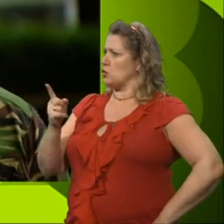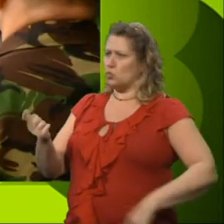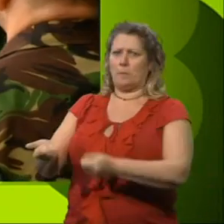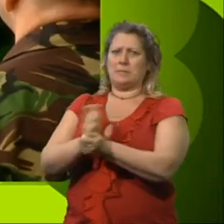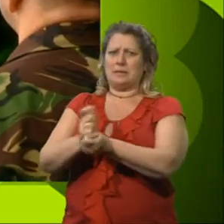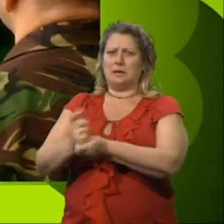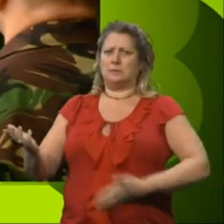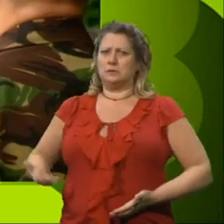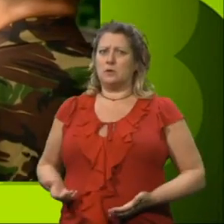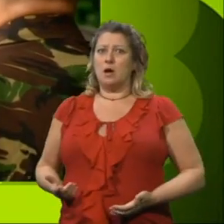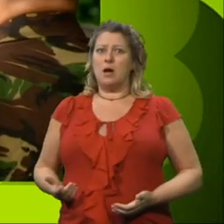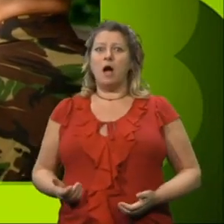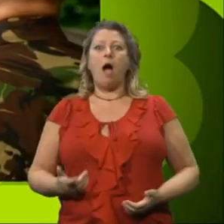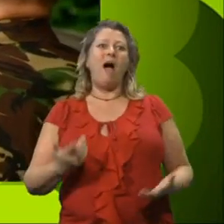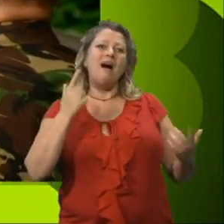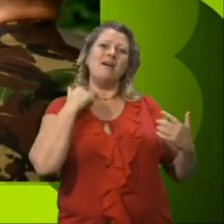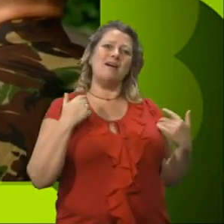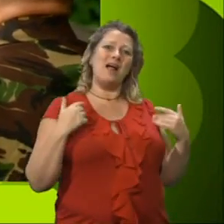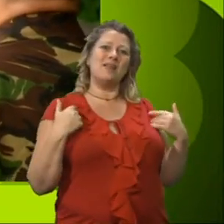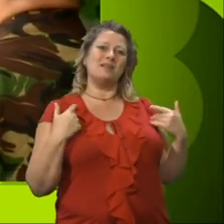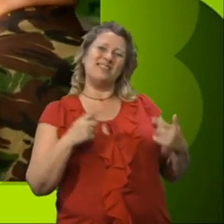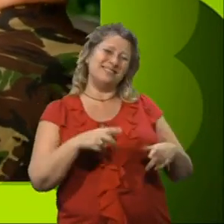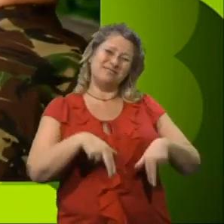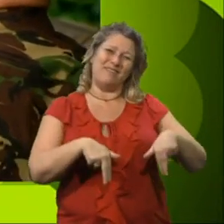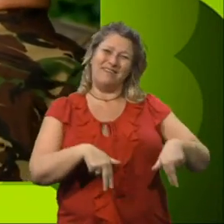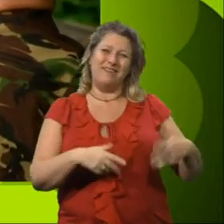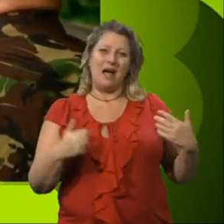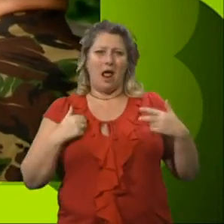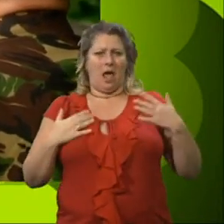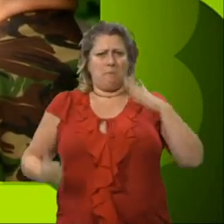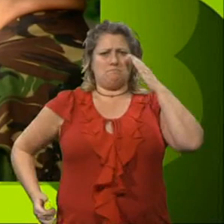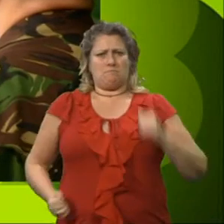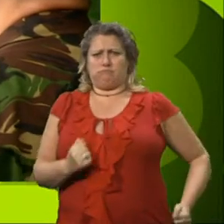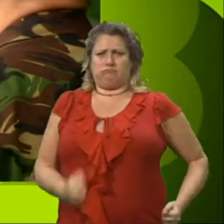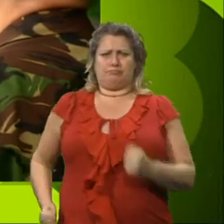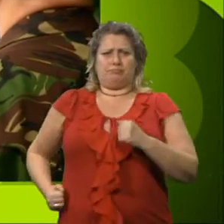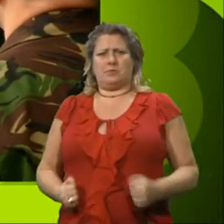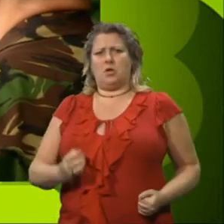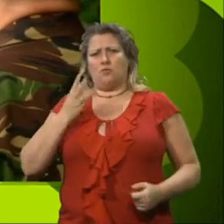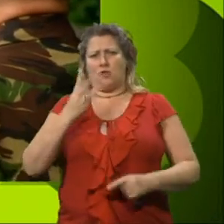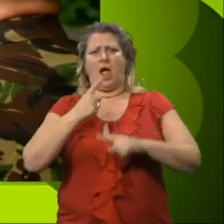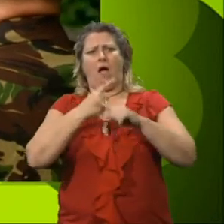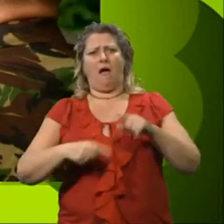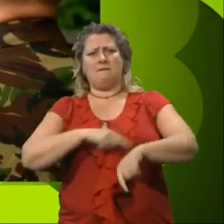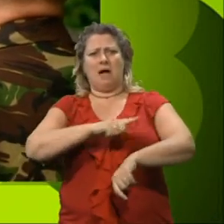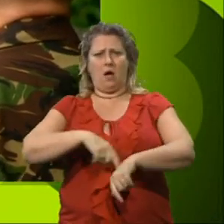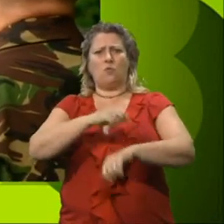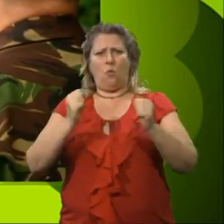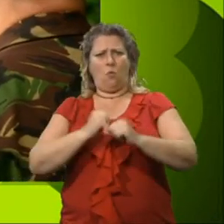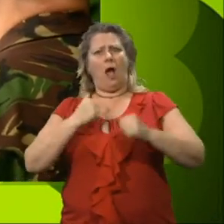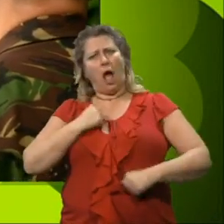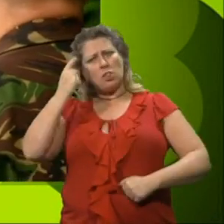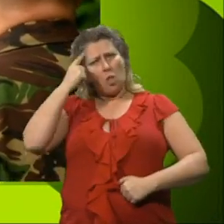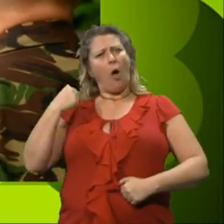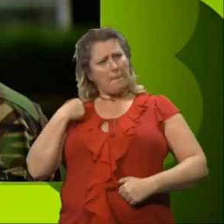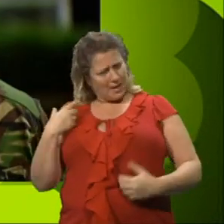mutt? Well, you know me, sir. Unlike the mutt, I love marching around a concrete square for 3.5 hours in the freezing cold, so I